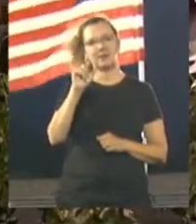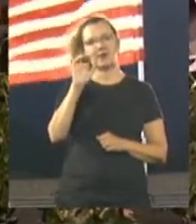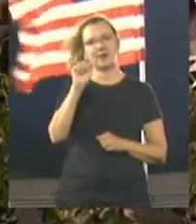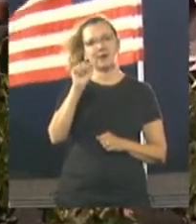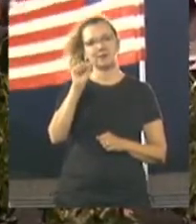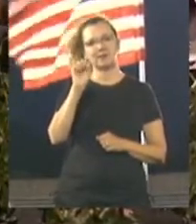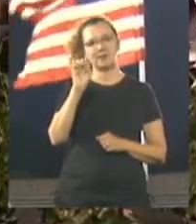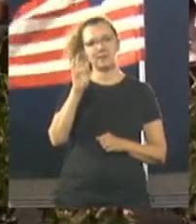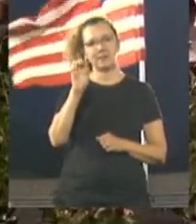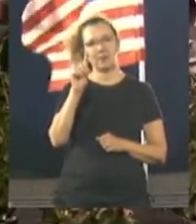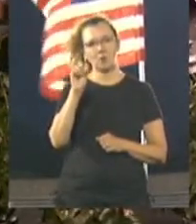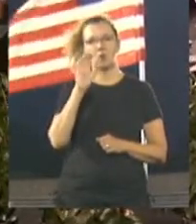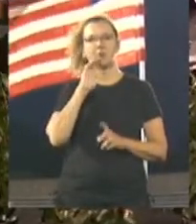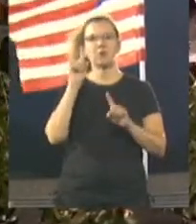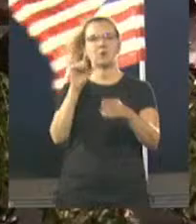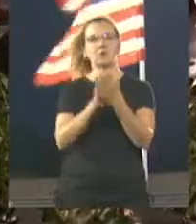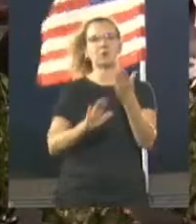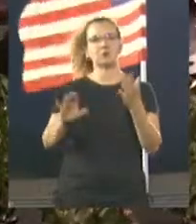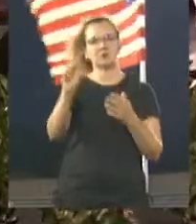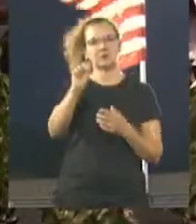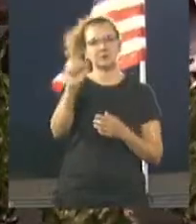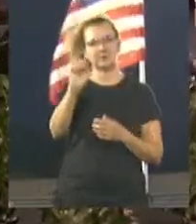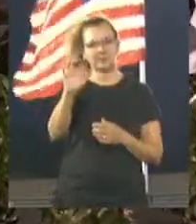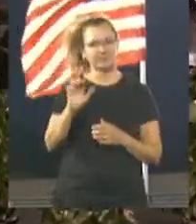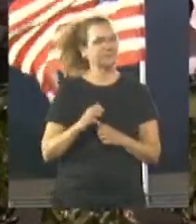be attending San Antonio College.